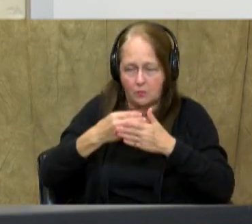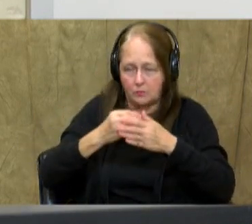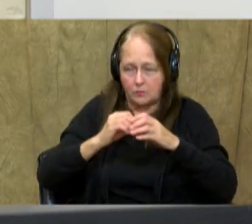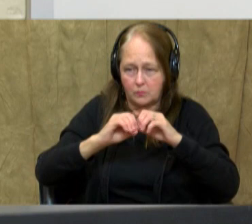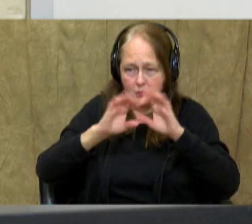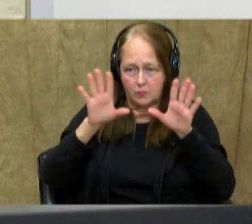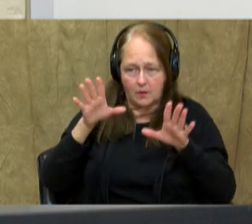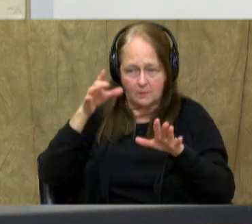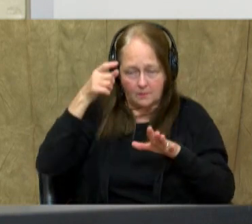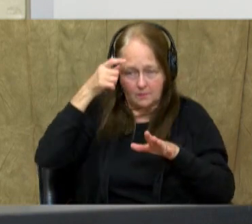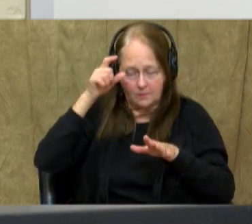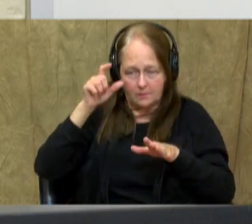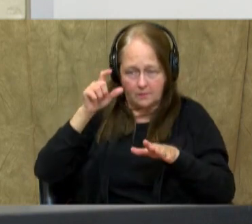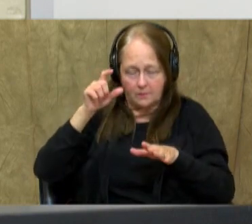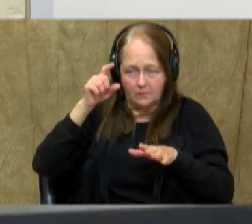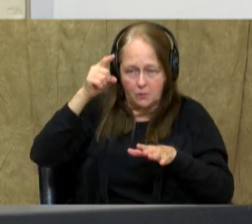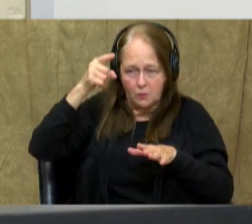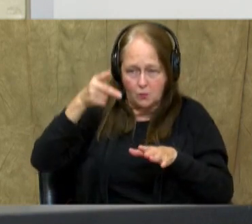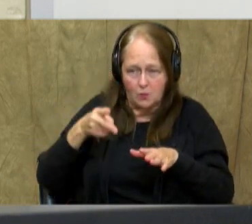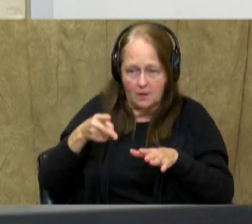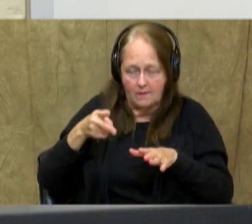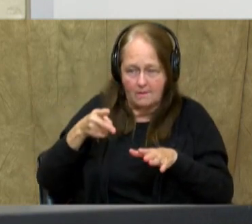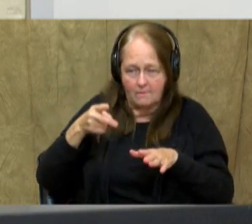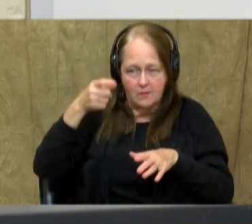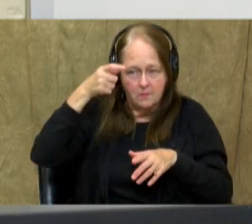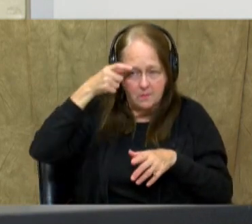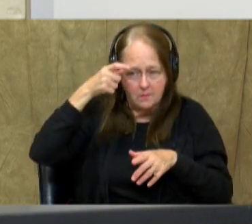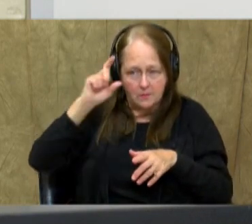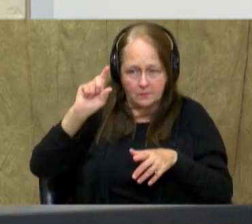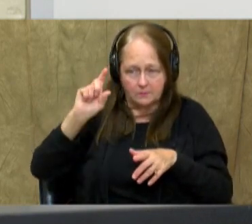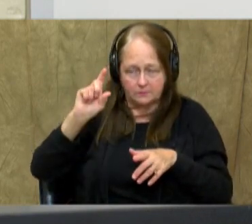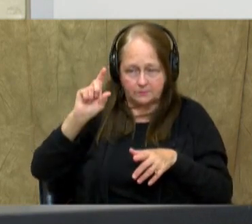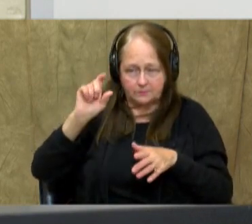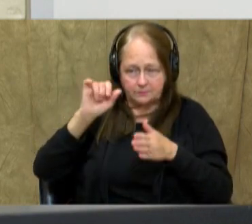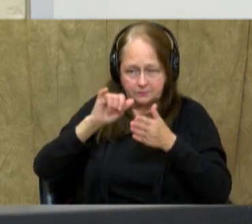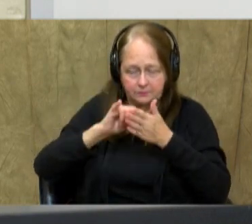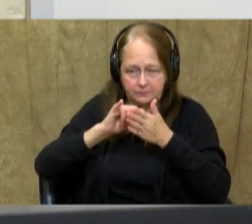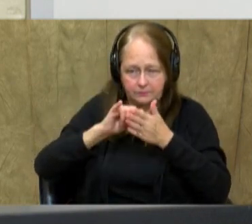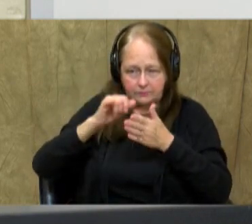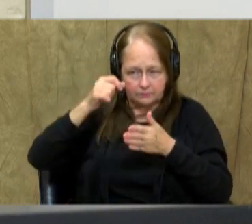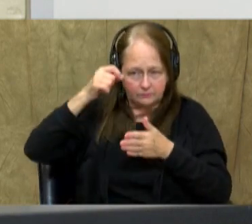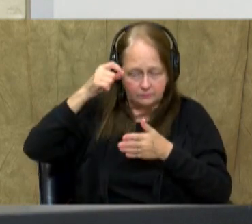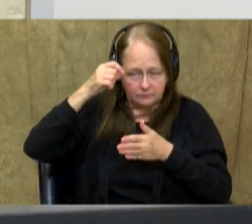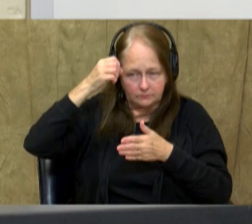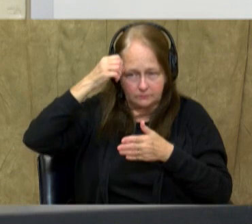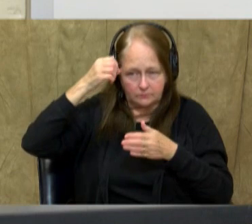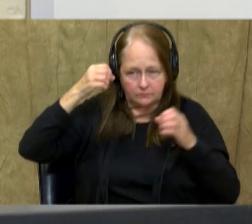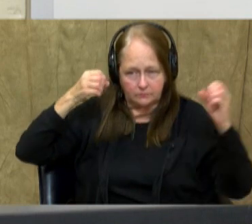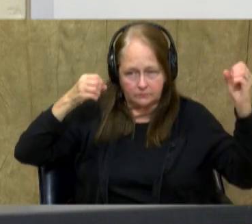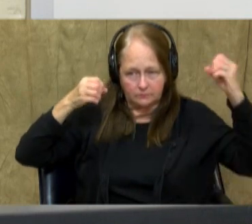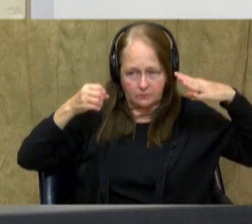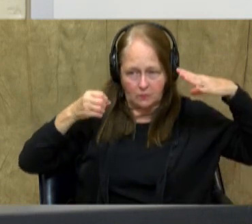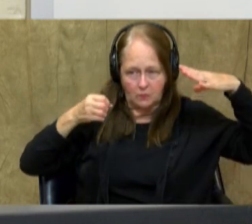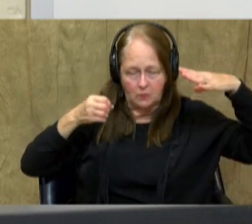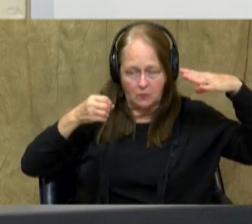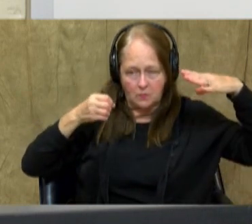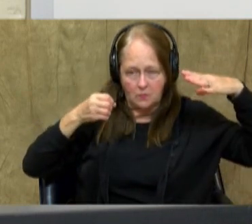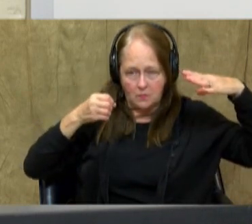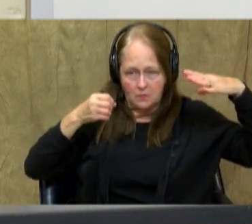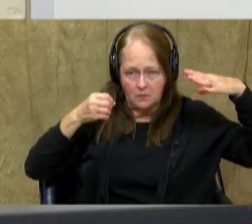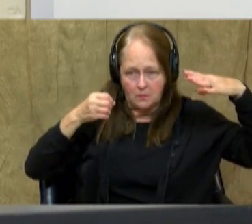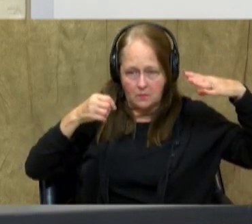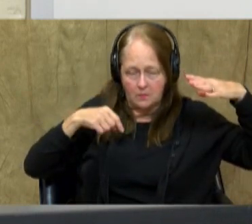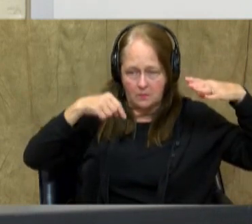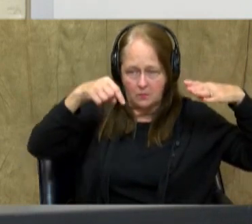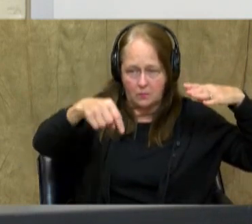We talked about quarter moons. Quarter moons are in those perpendicular positions to the sun, here